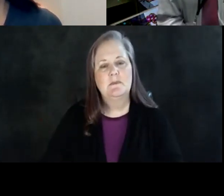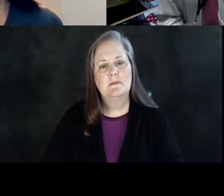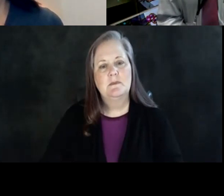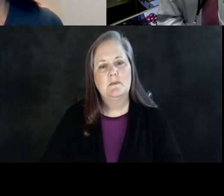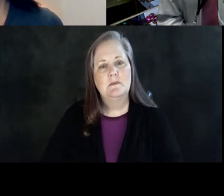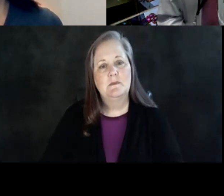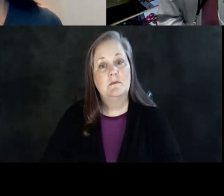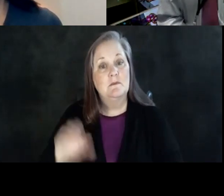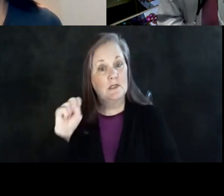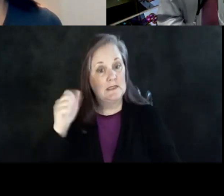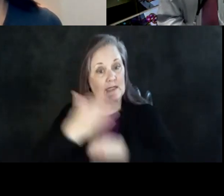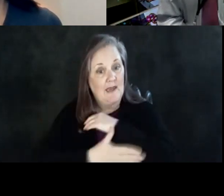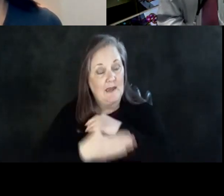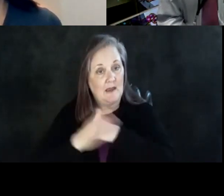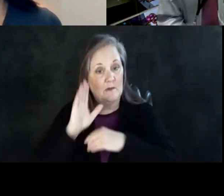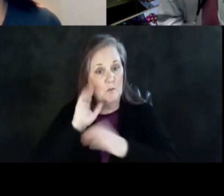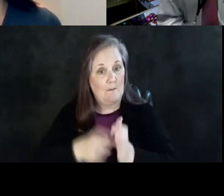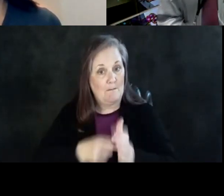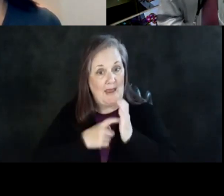Will Sac County make the vaccine mandatory?